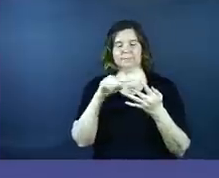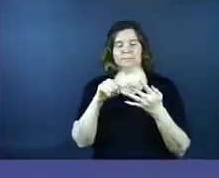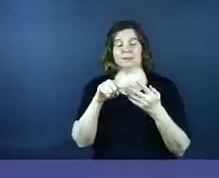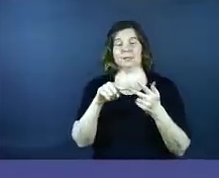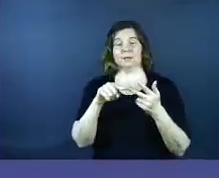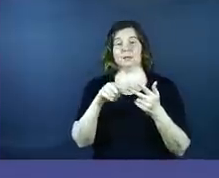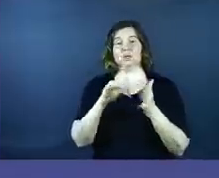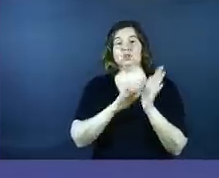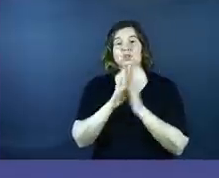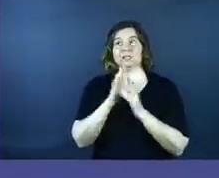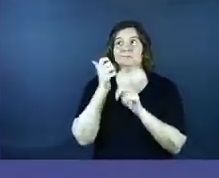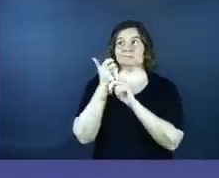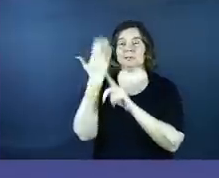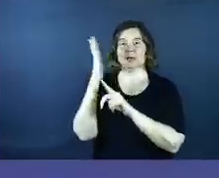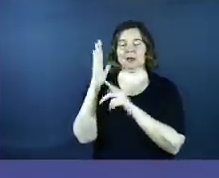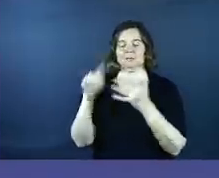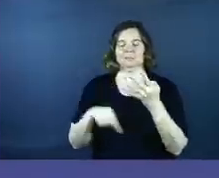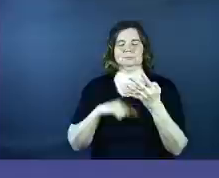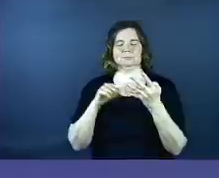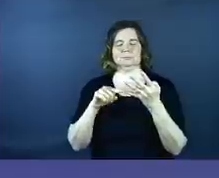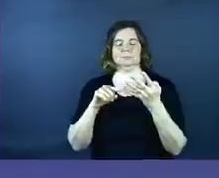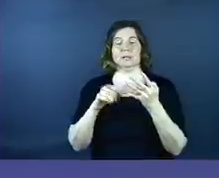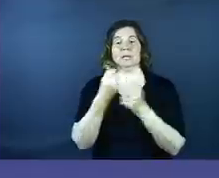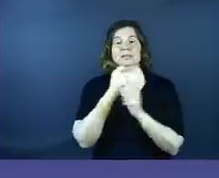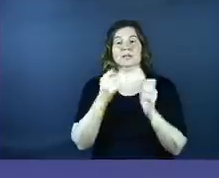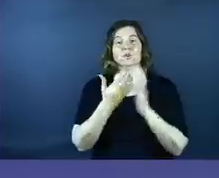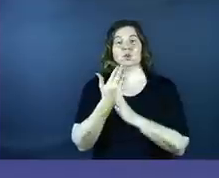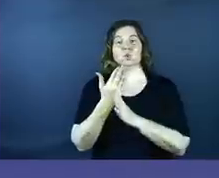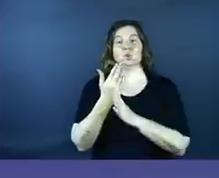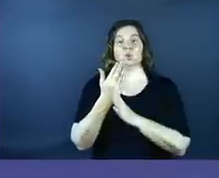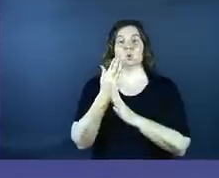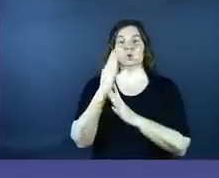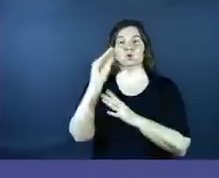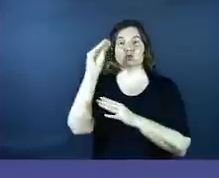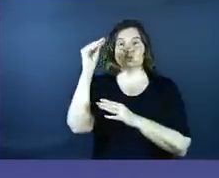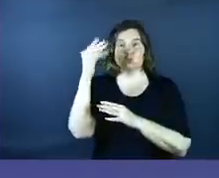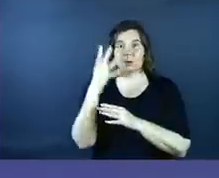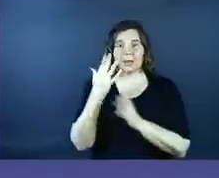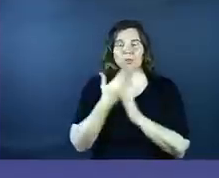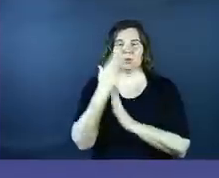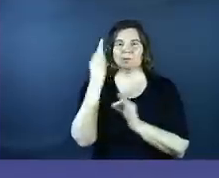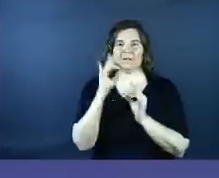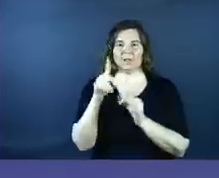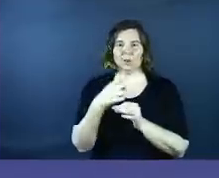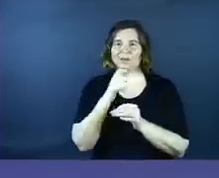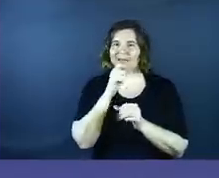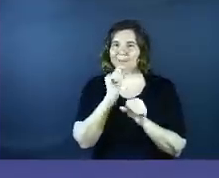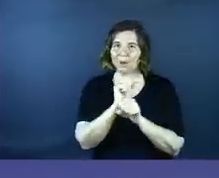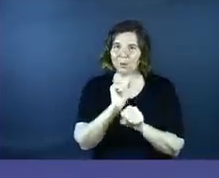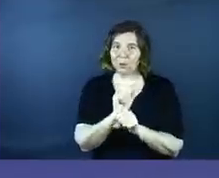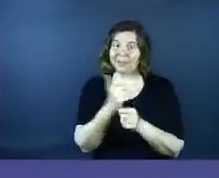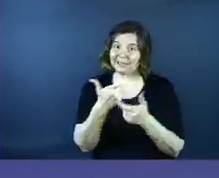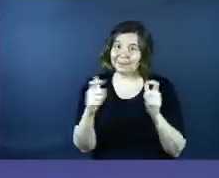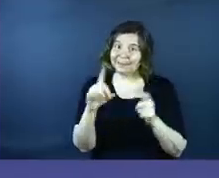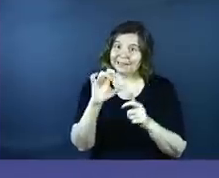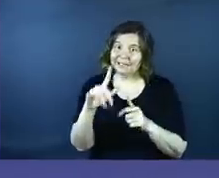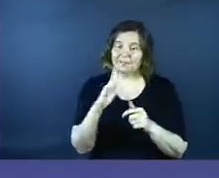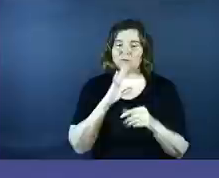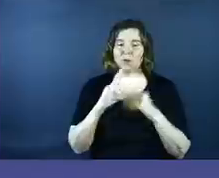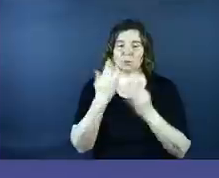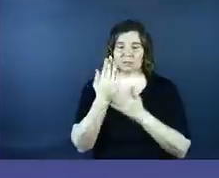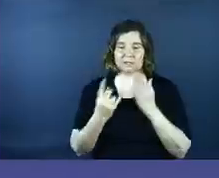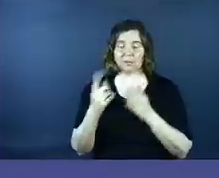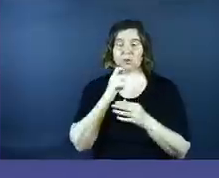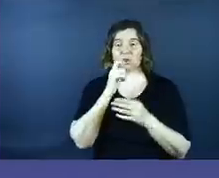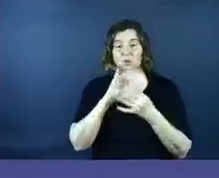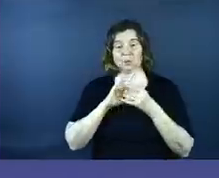is God. Number four, salvation is by grace through faith alone. It's not by works. That's a big deal. If you're talking with somebody